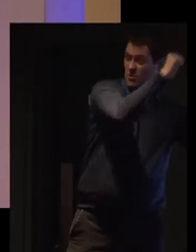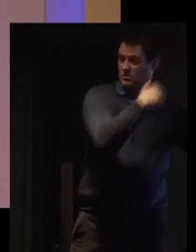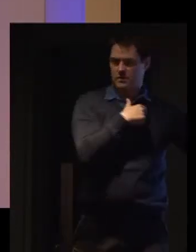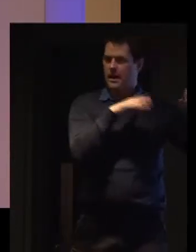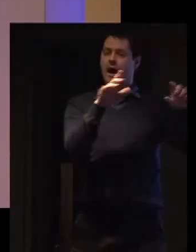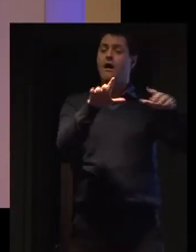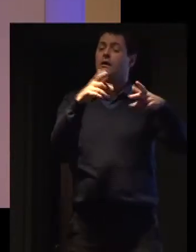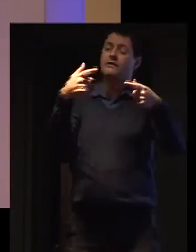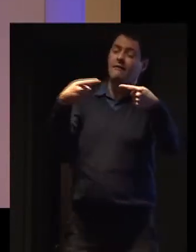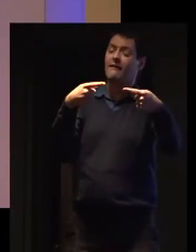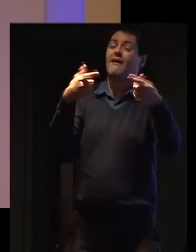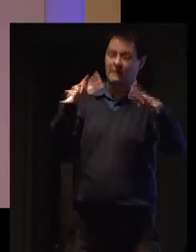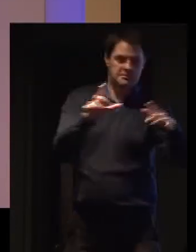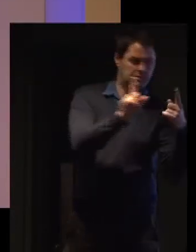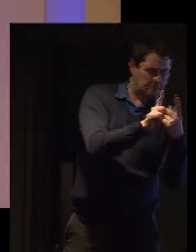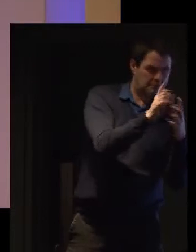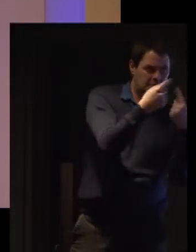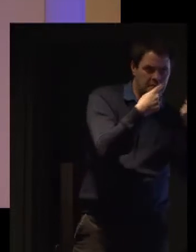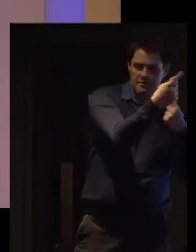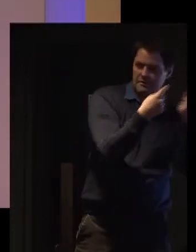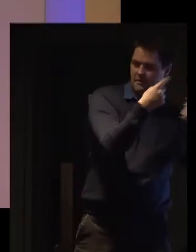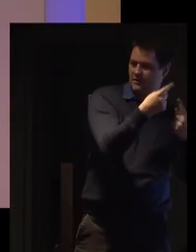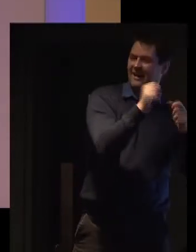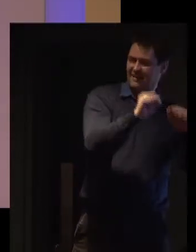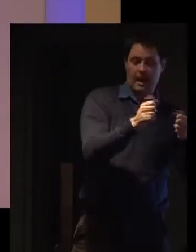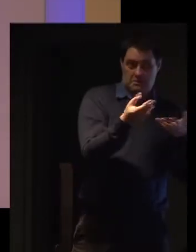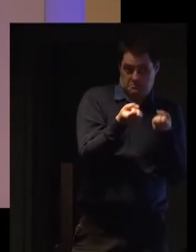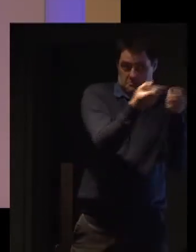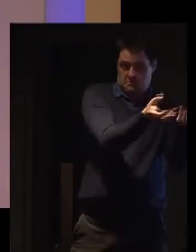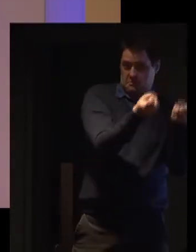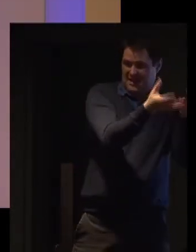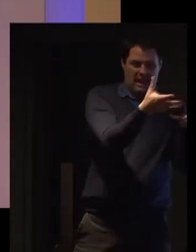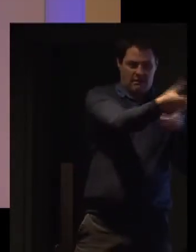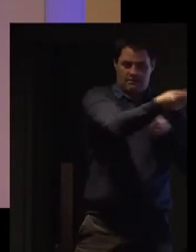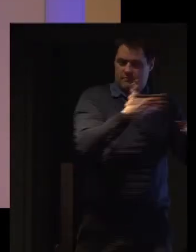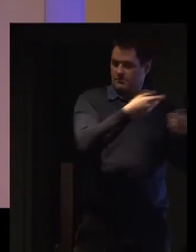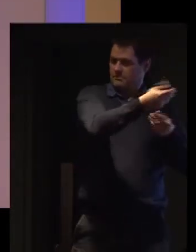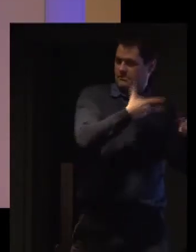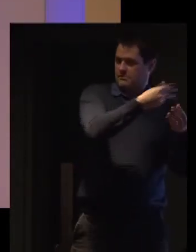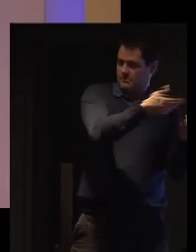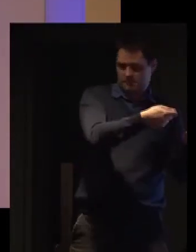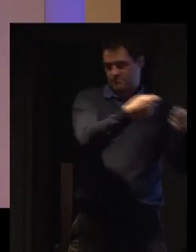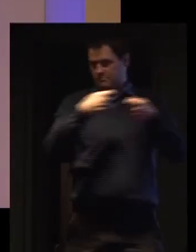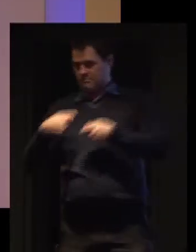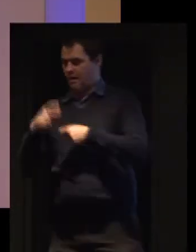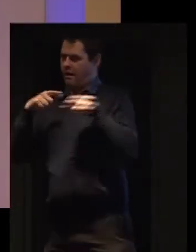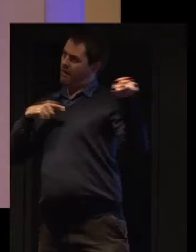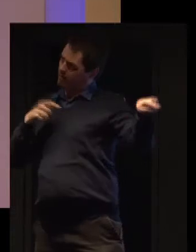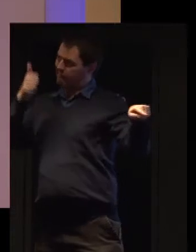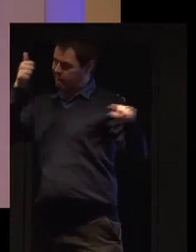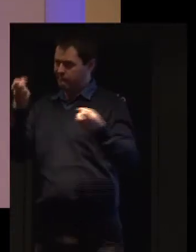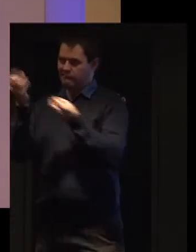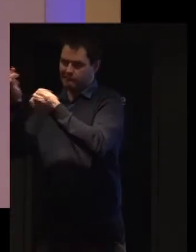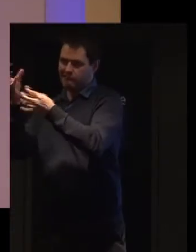football. Also, DSAs at grassroots level can meet with other disabled groups in the community and share experiences and